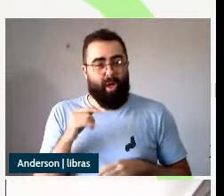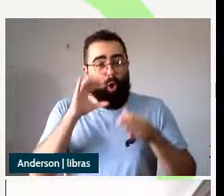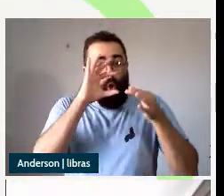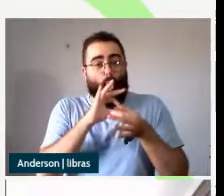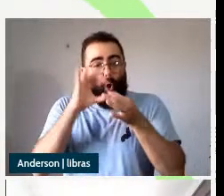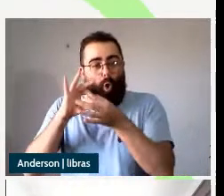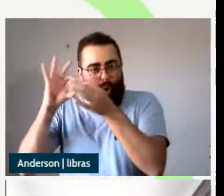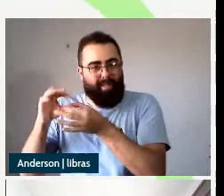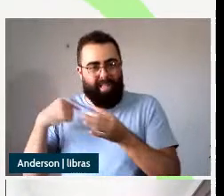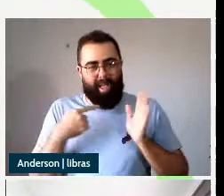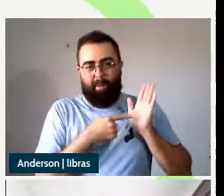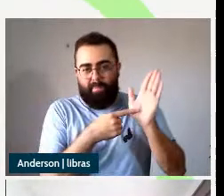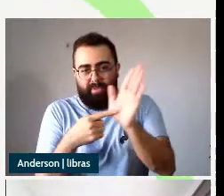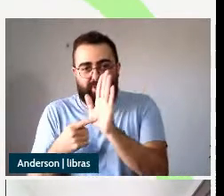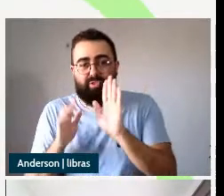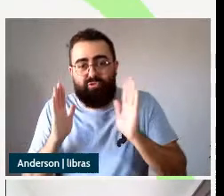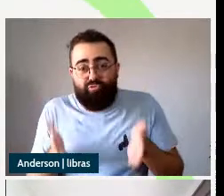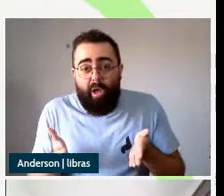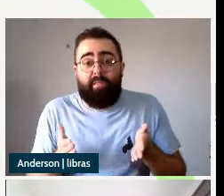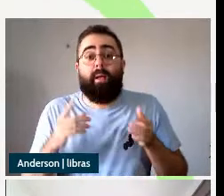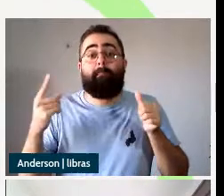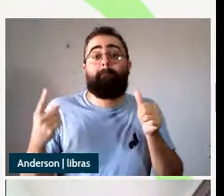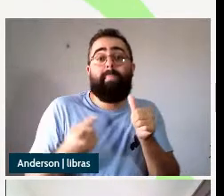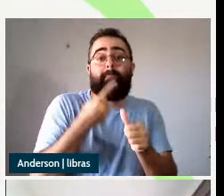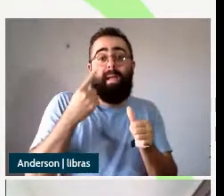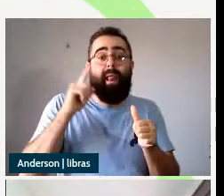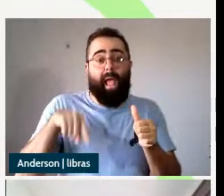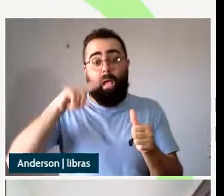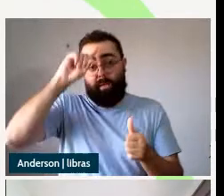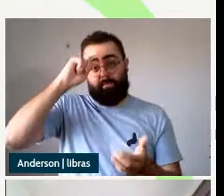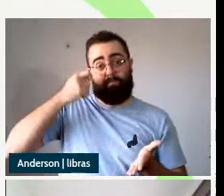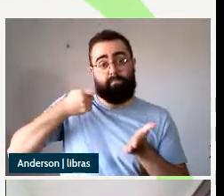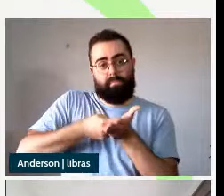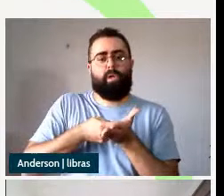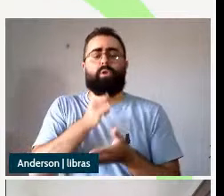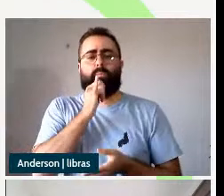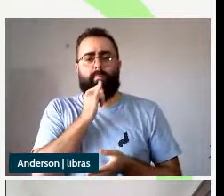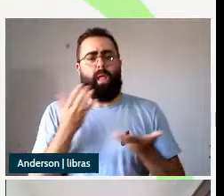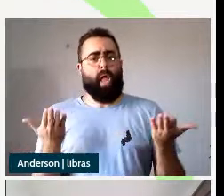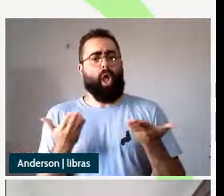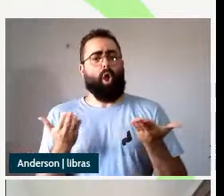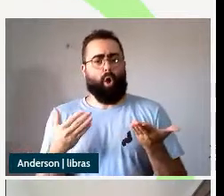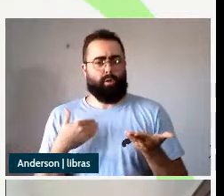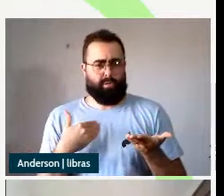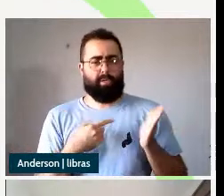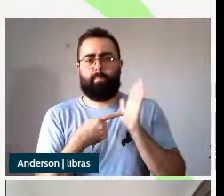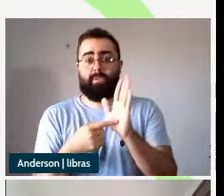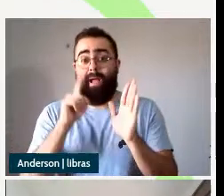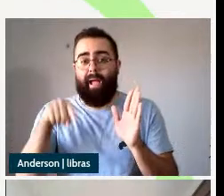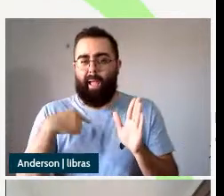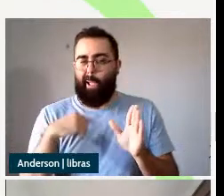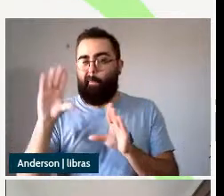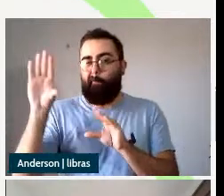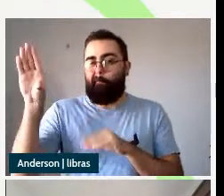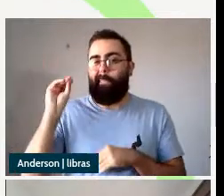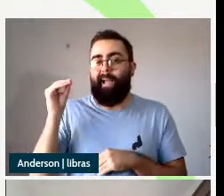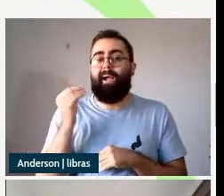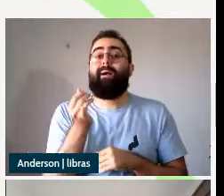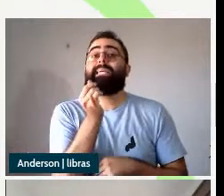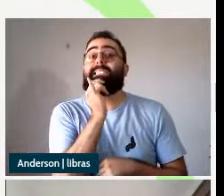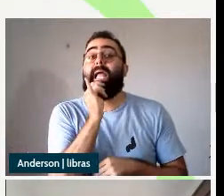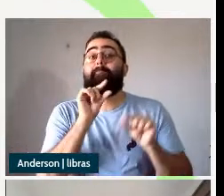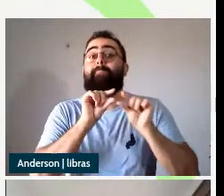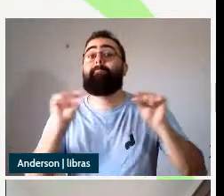The first one is an episodic statement. And what I'm going to do is I'm going to take an example of Spanish because this was like my